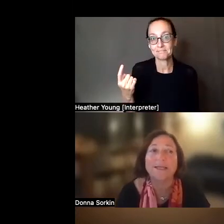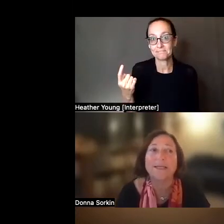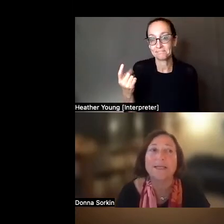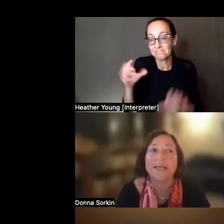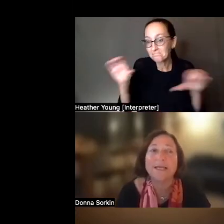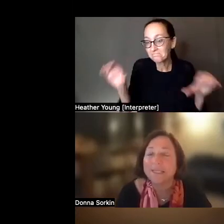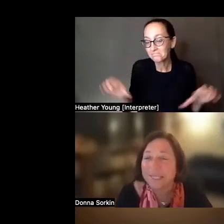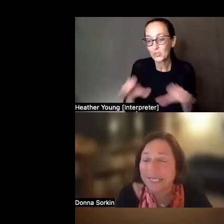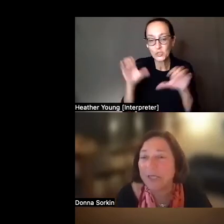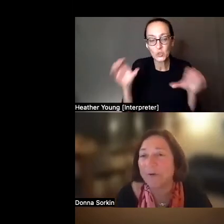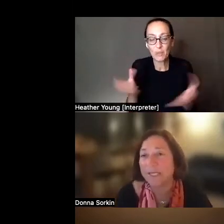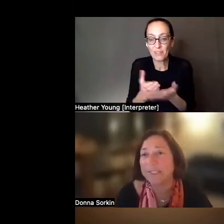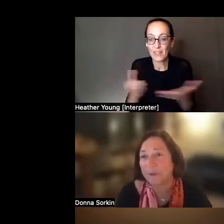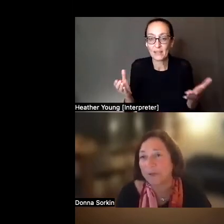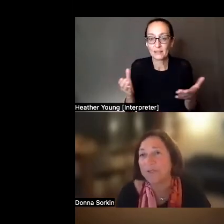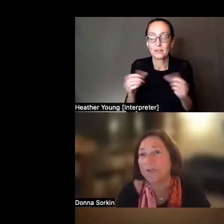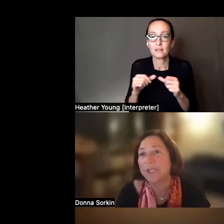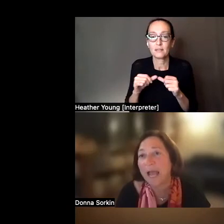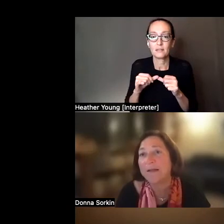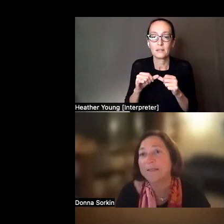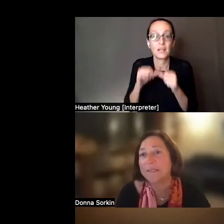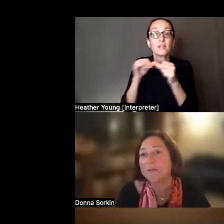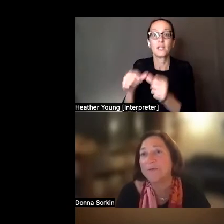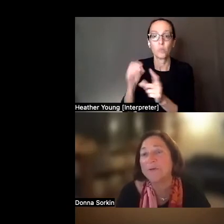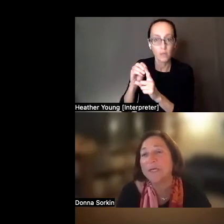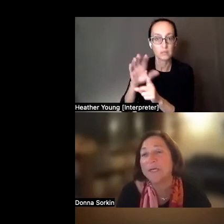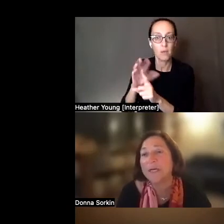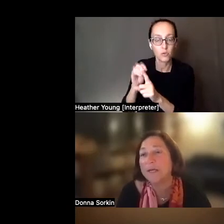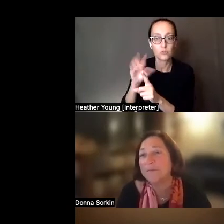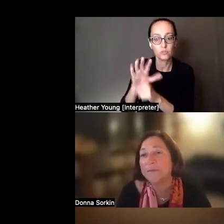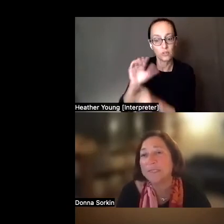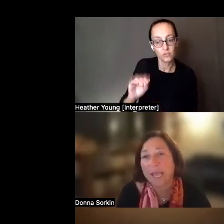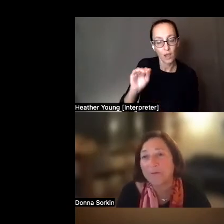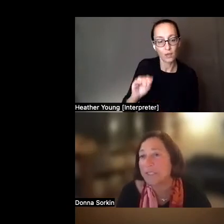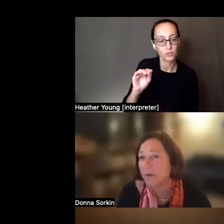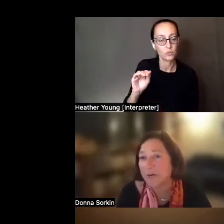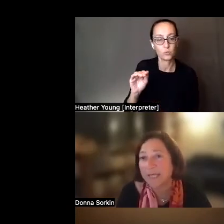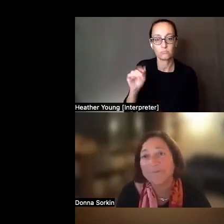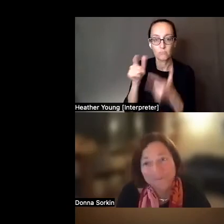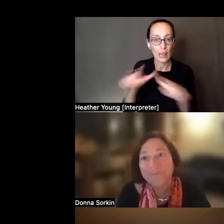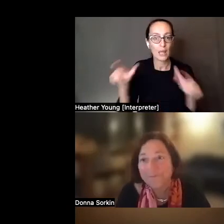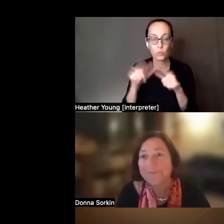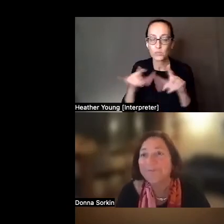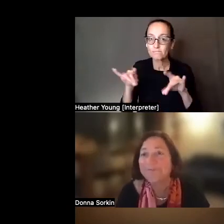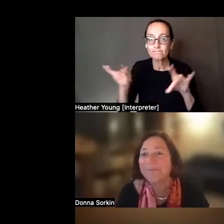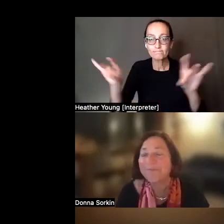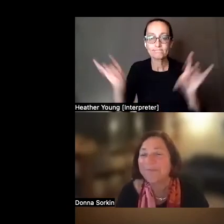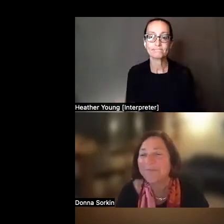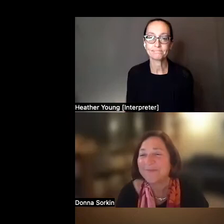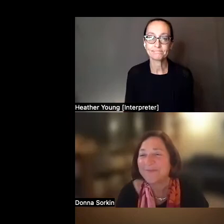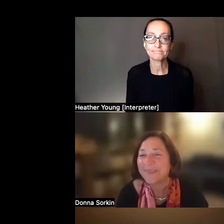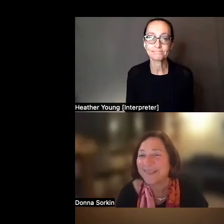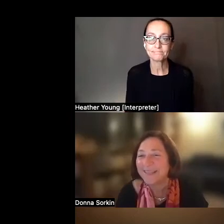that continually expose your child to language learning.